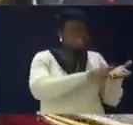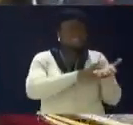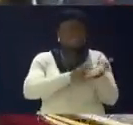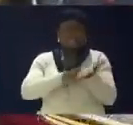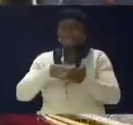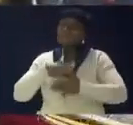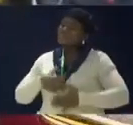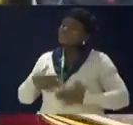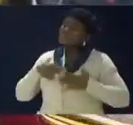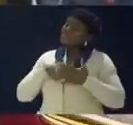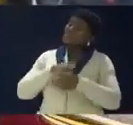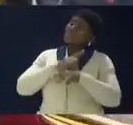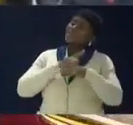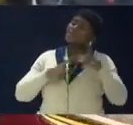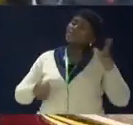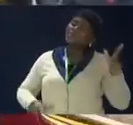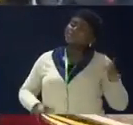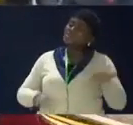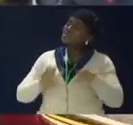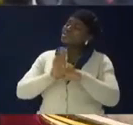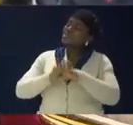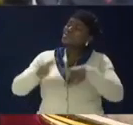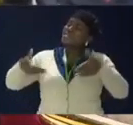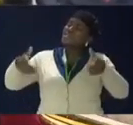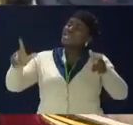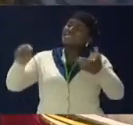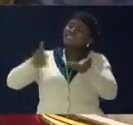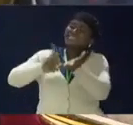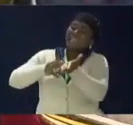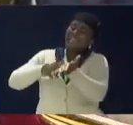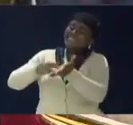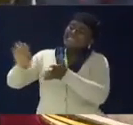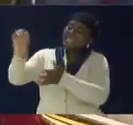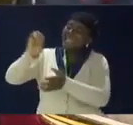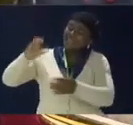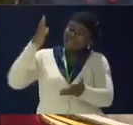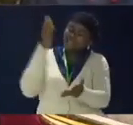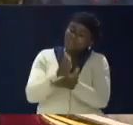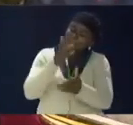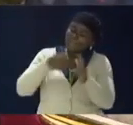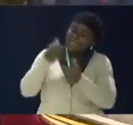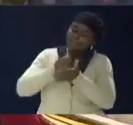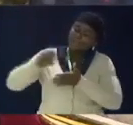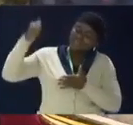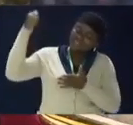Please, Lord, don't let the dancing ever stop.